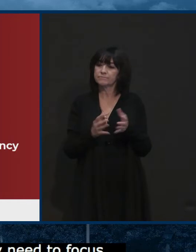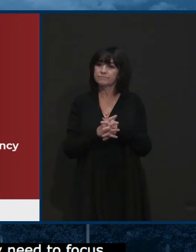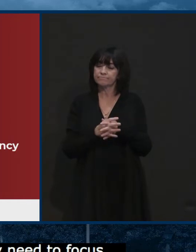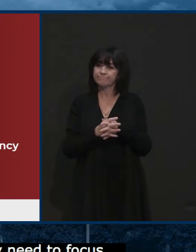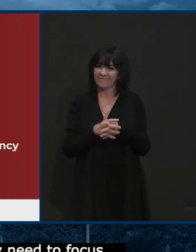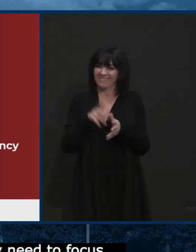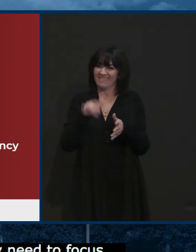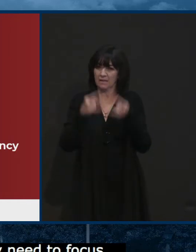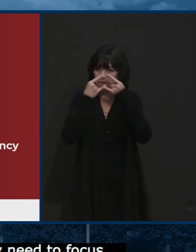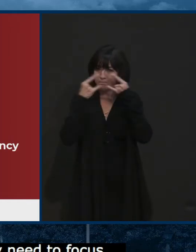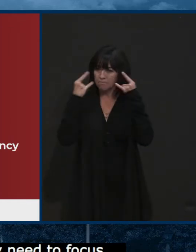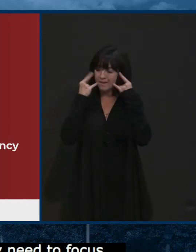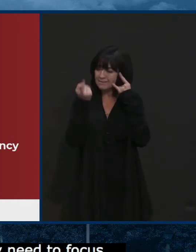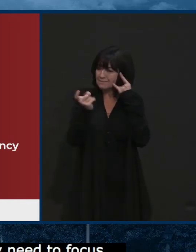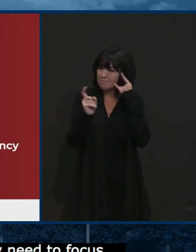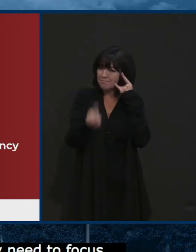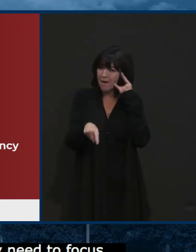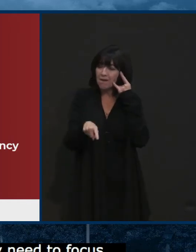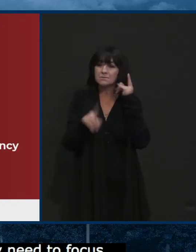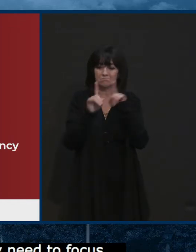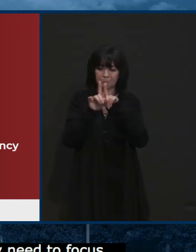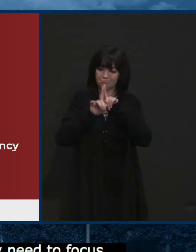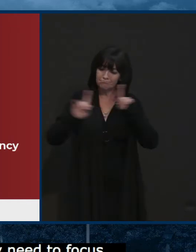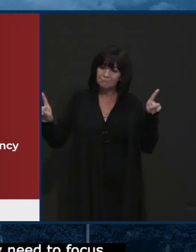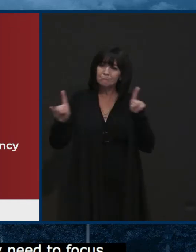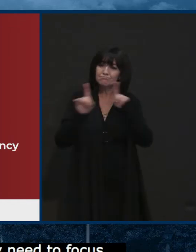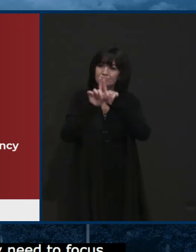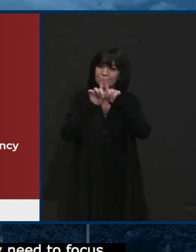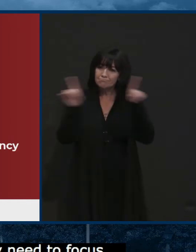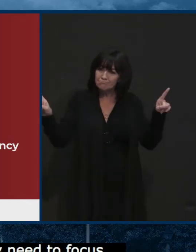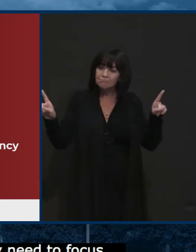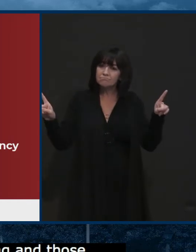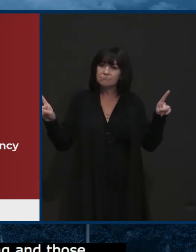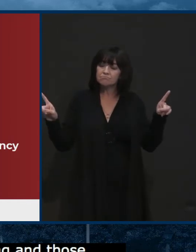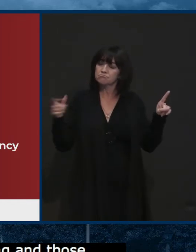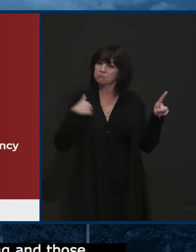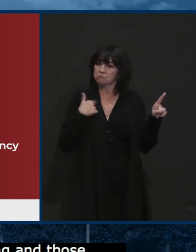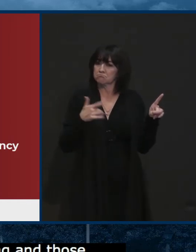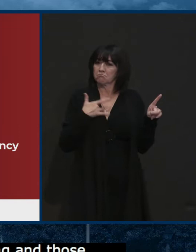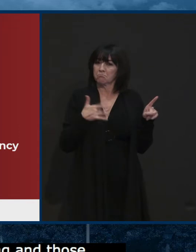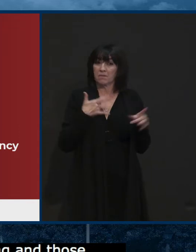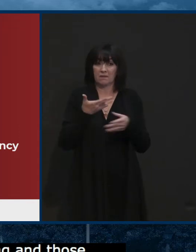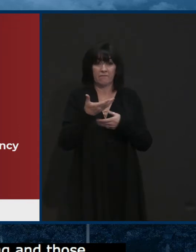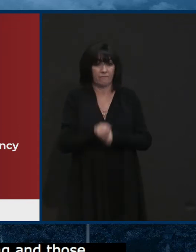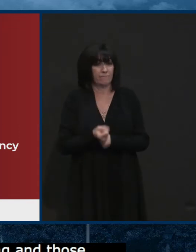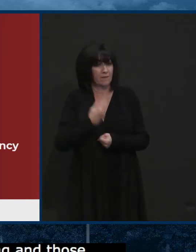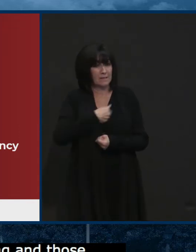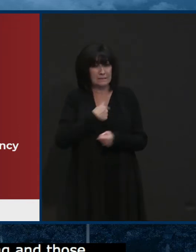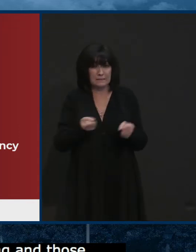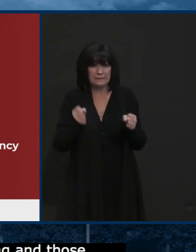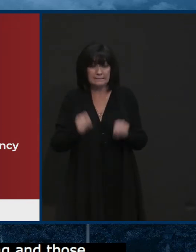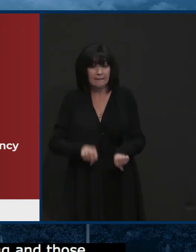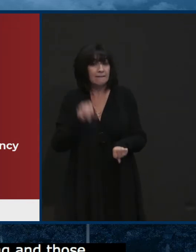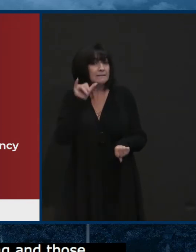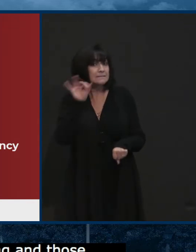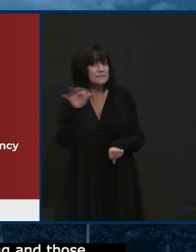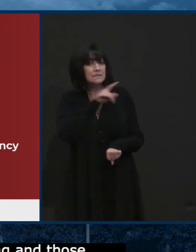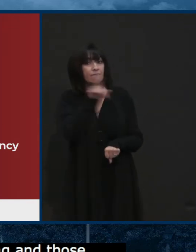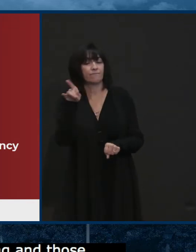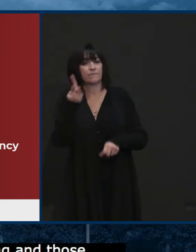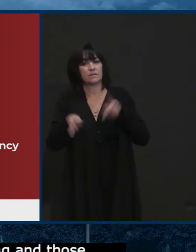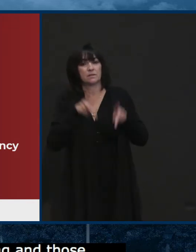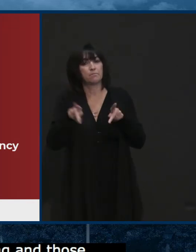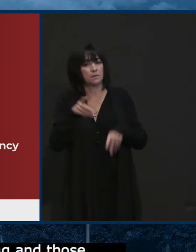mask wearing in those environments. And I'm confident too that we can do it. And if we do it, we'll be able